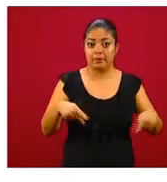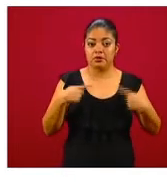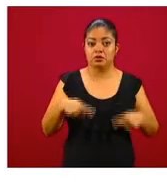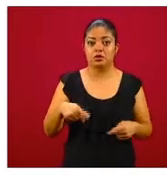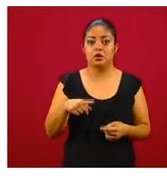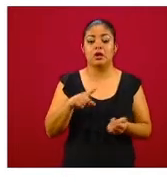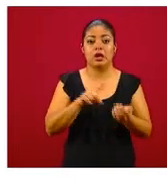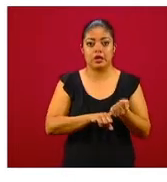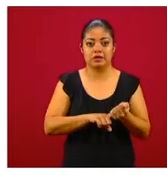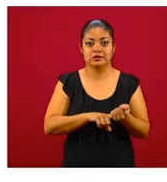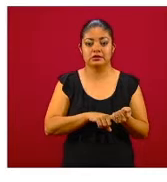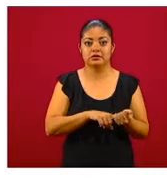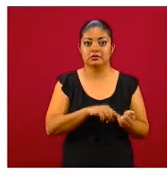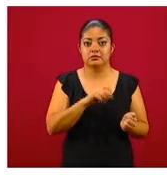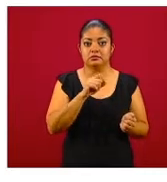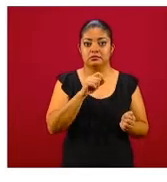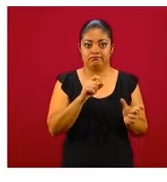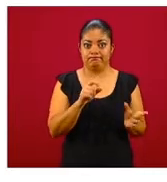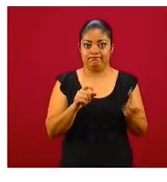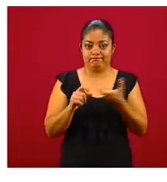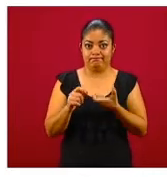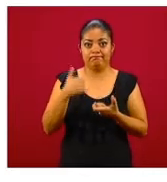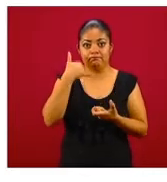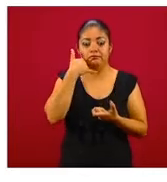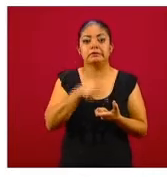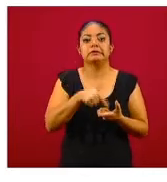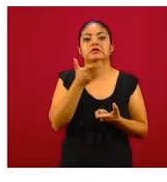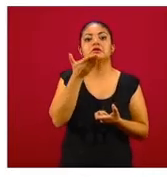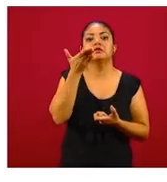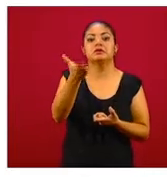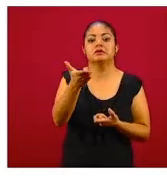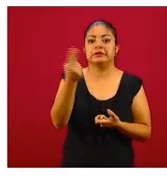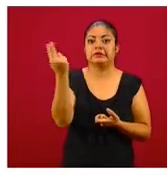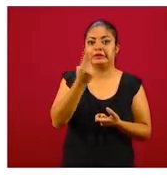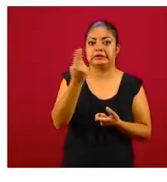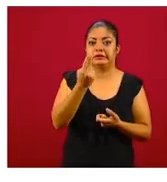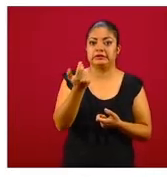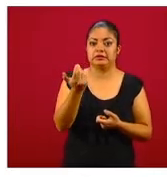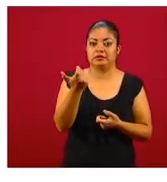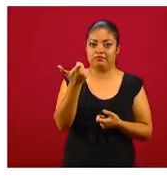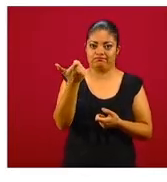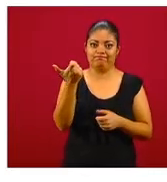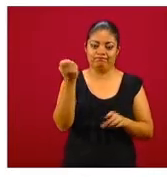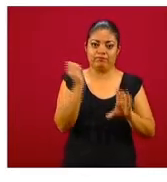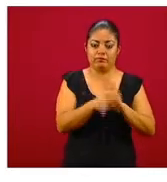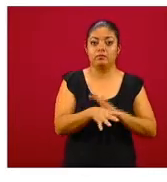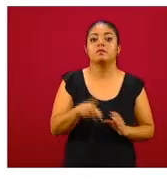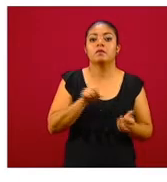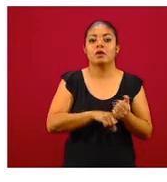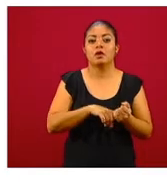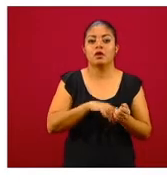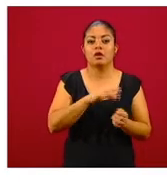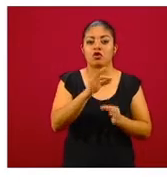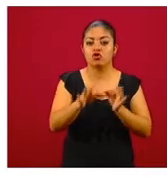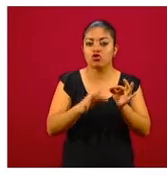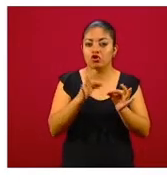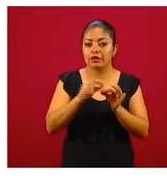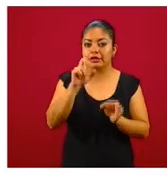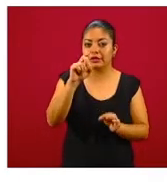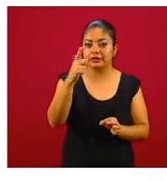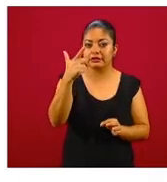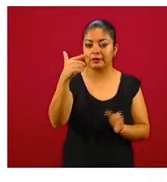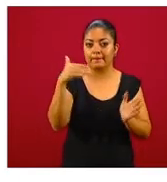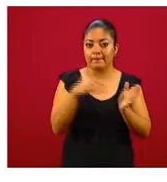person utilizando who is el using the dispositivo application is quien the está same person who solicitando is asking ingreso. to get into the Ahora application. So there's tenemos un a total higher de security there.